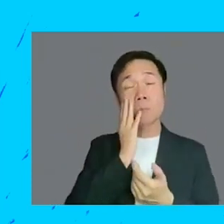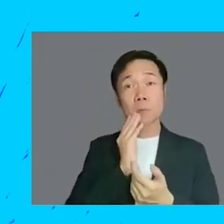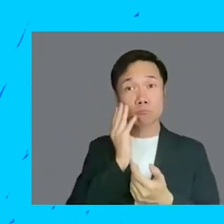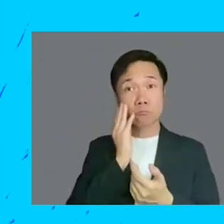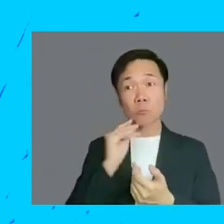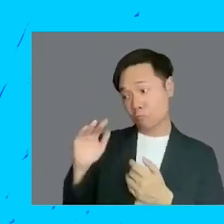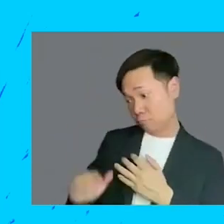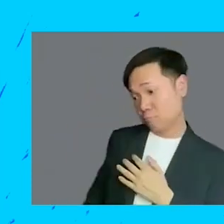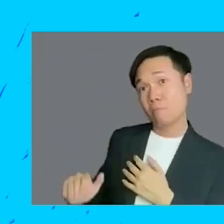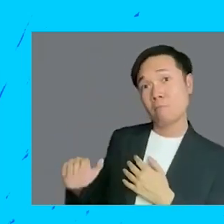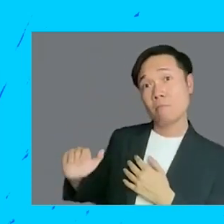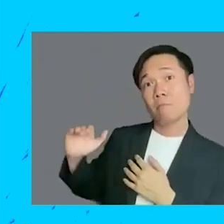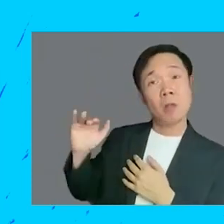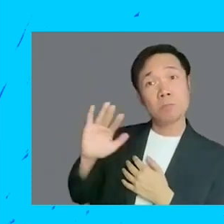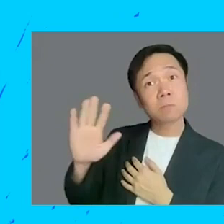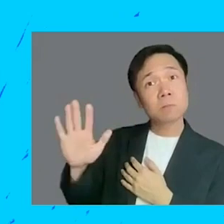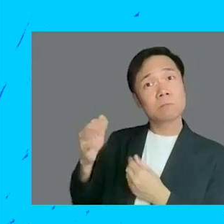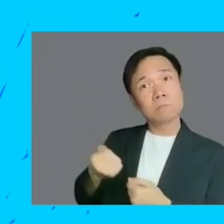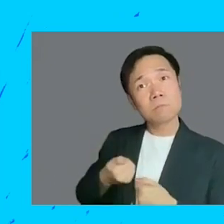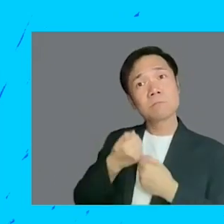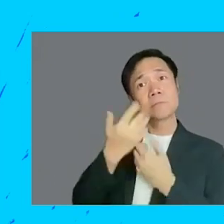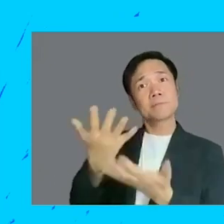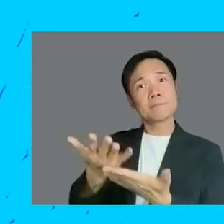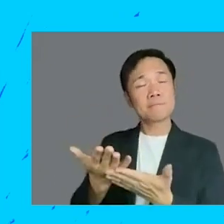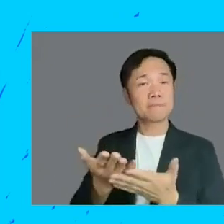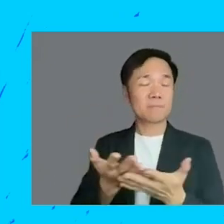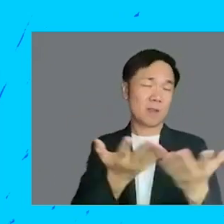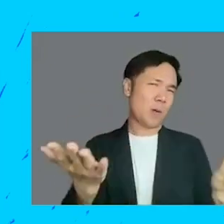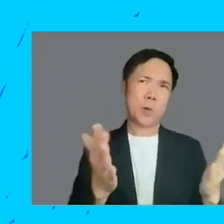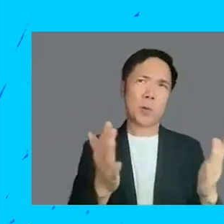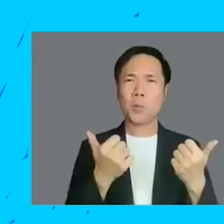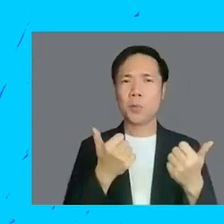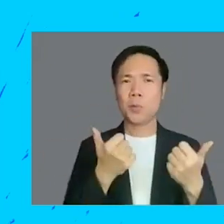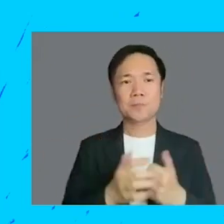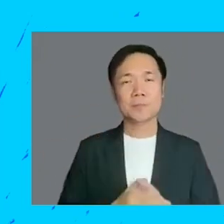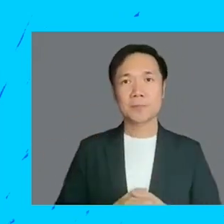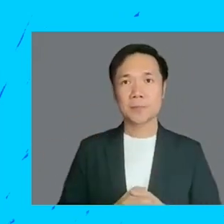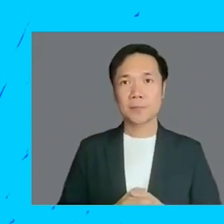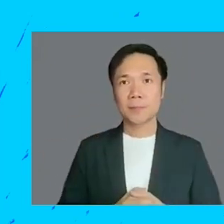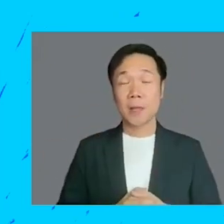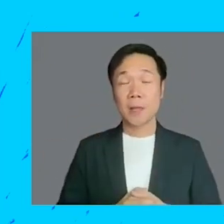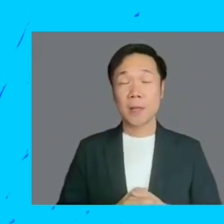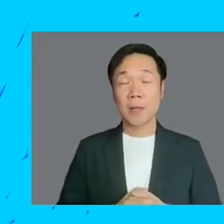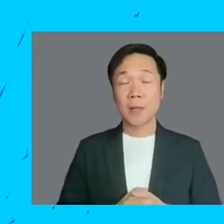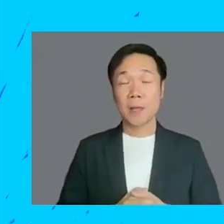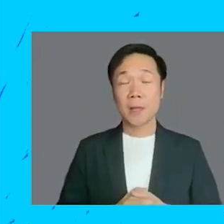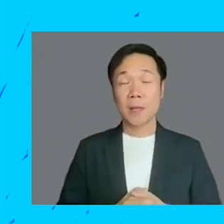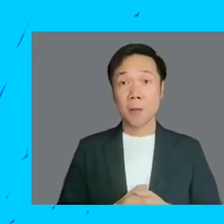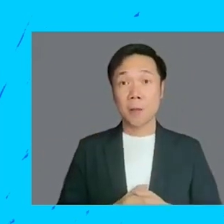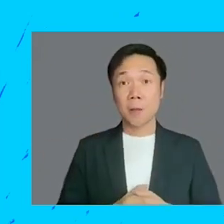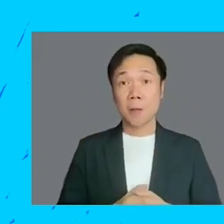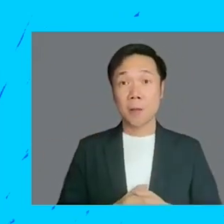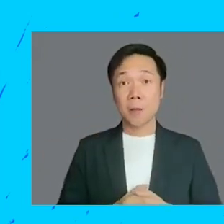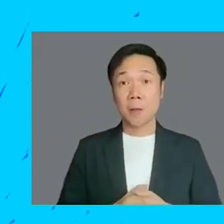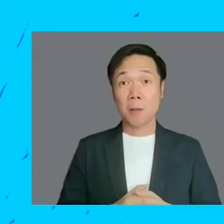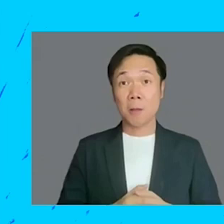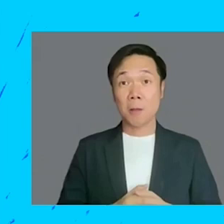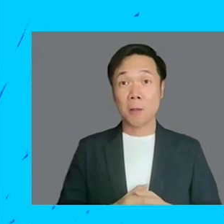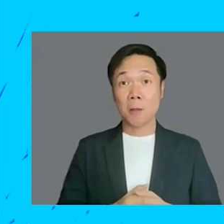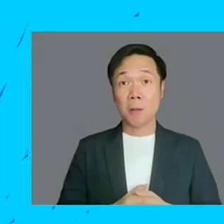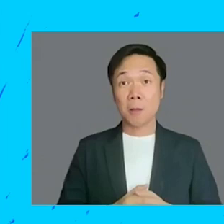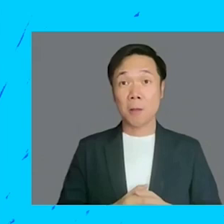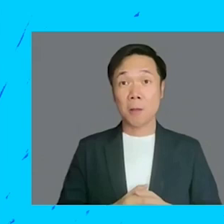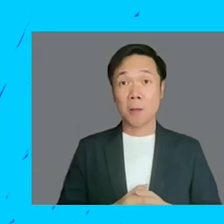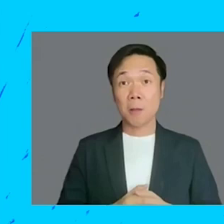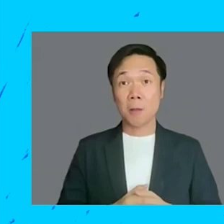So we are very, very much excited. Please do not forget as well to register in the chat. We want to know whom are we